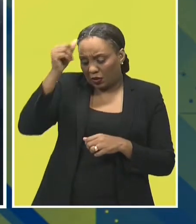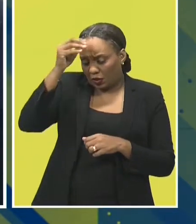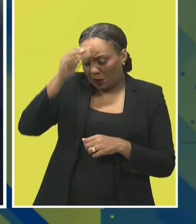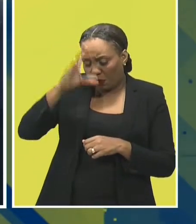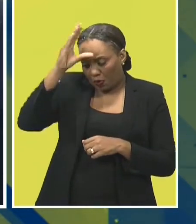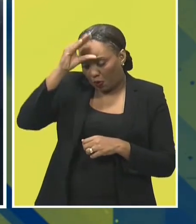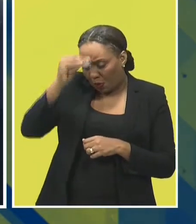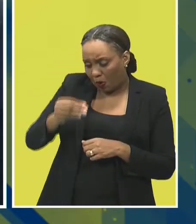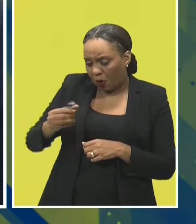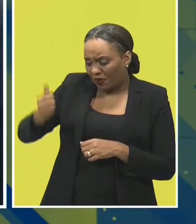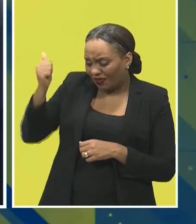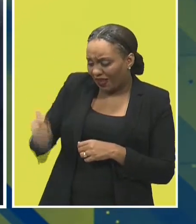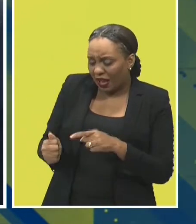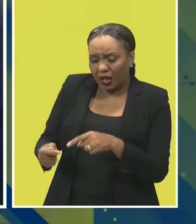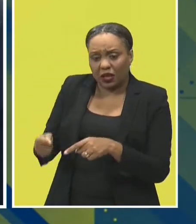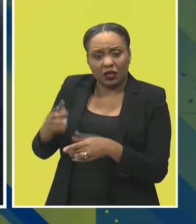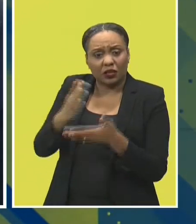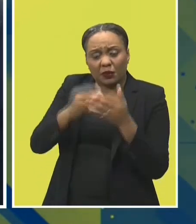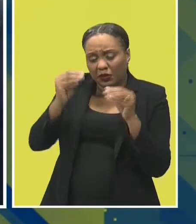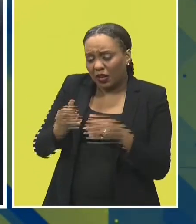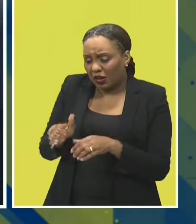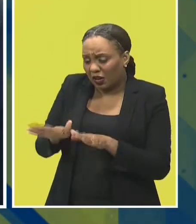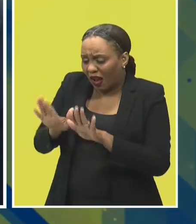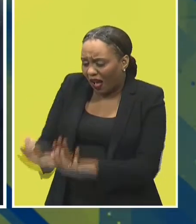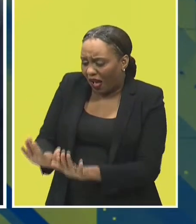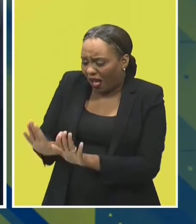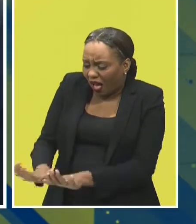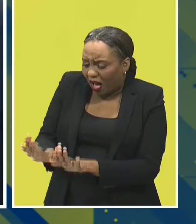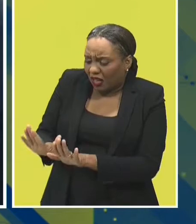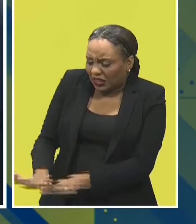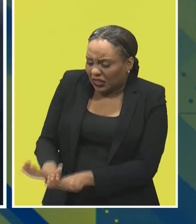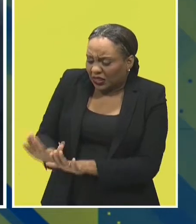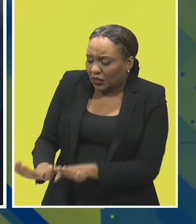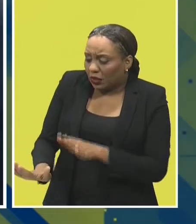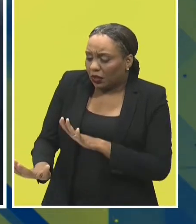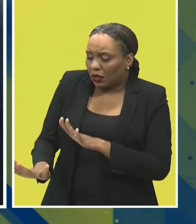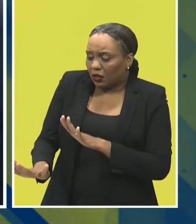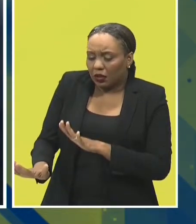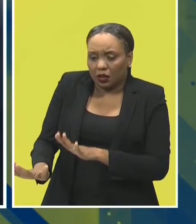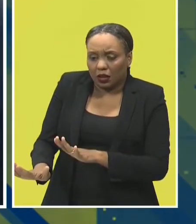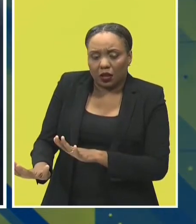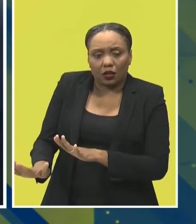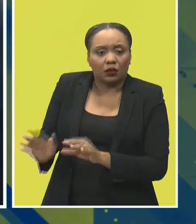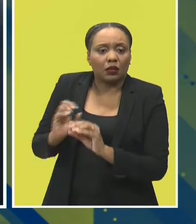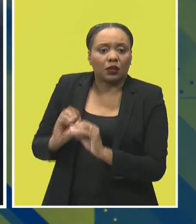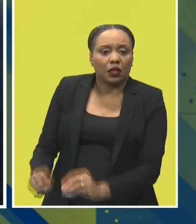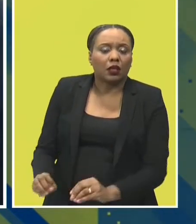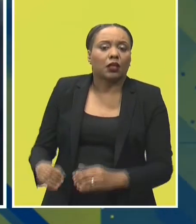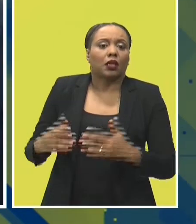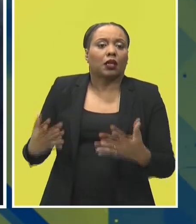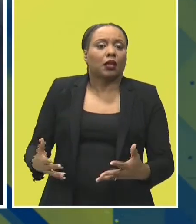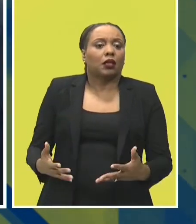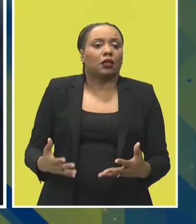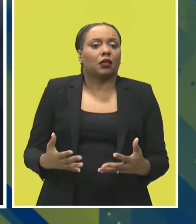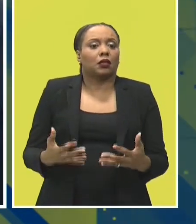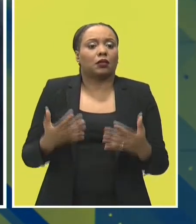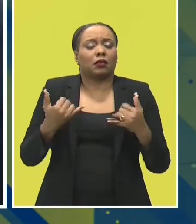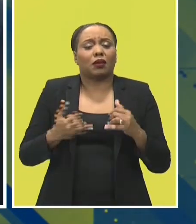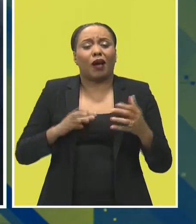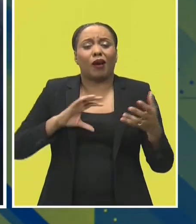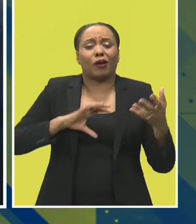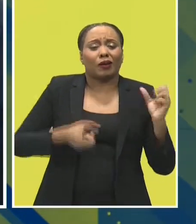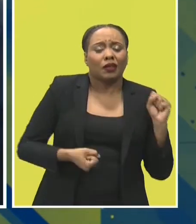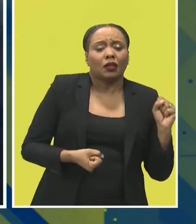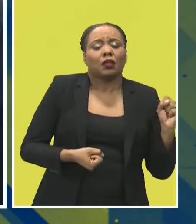you can imagine, it's going to be difficult for them to be able to come back into the classroom so soon after this incident has happened. So the ministry